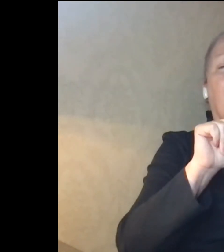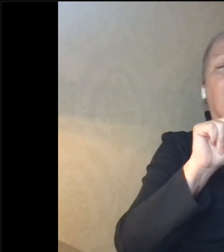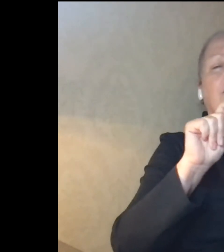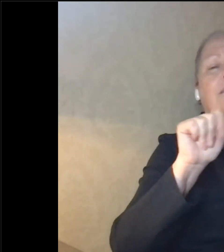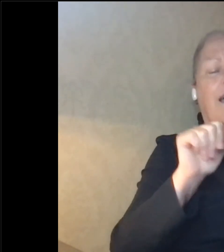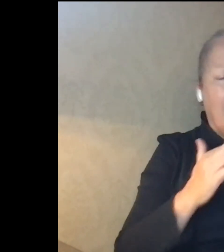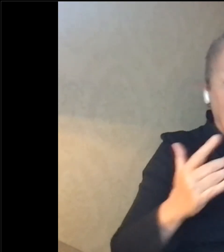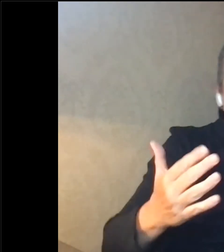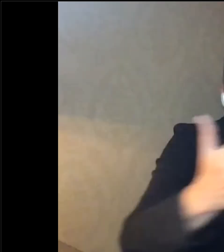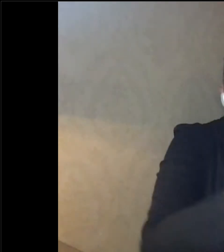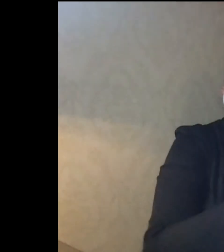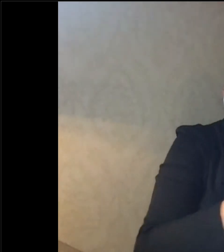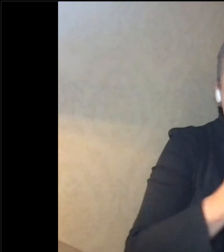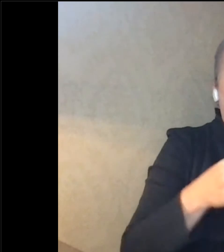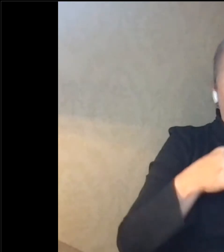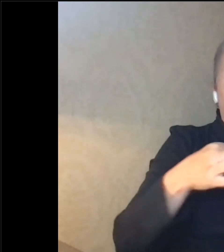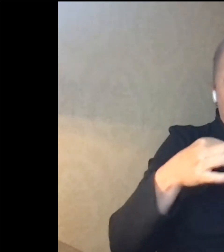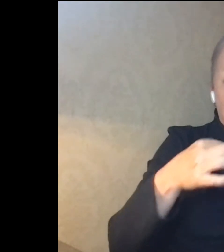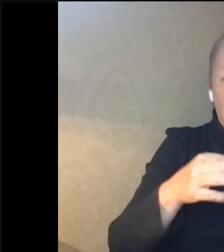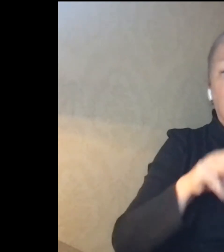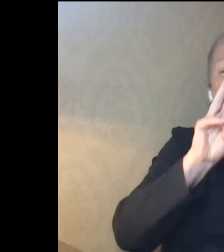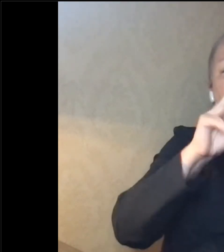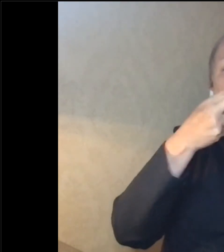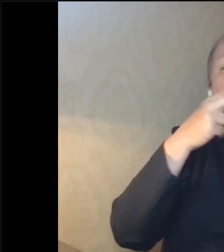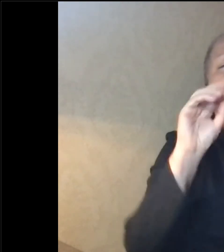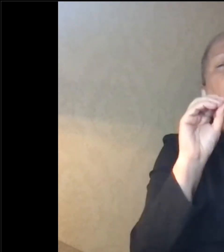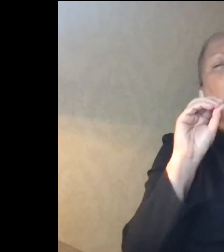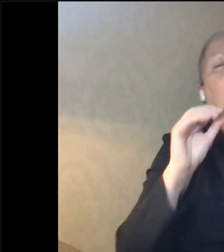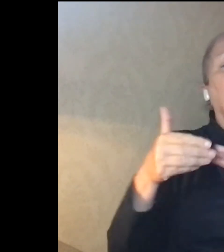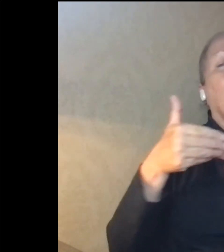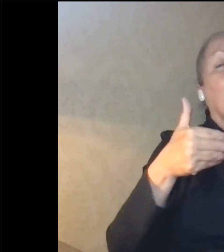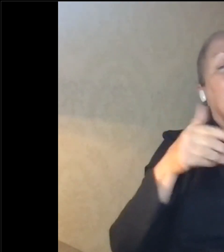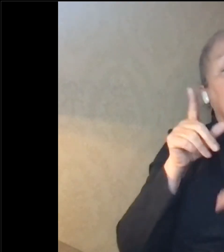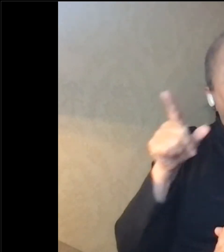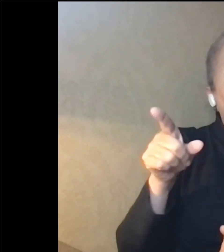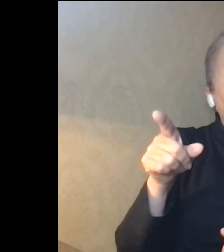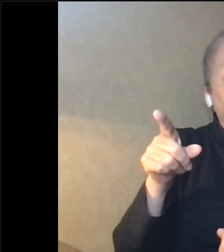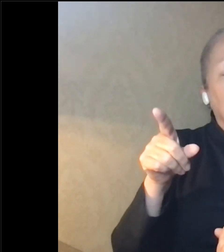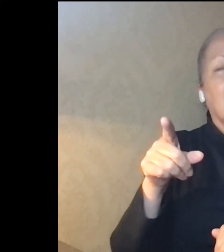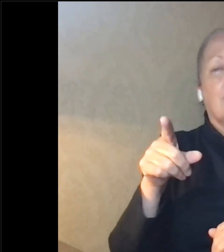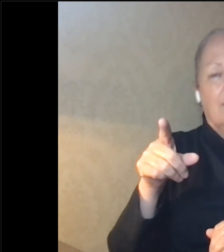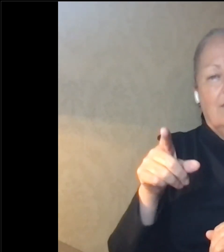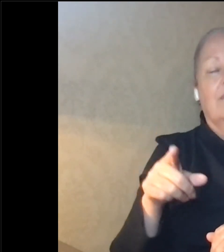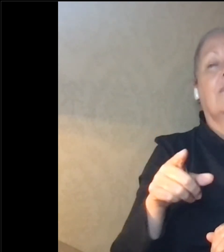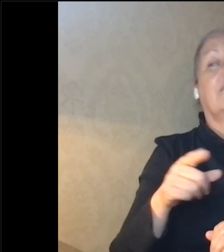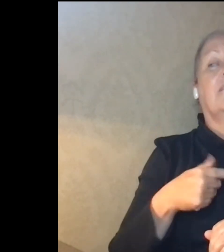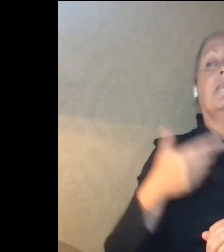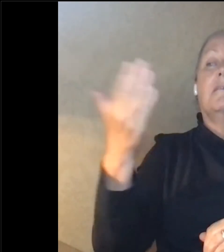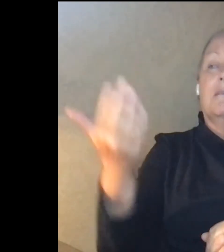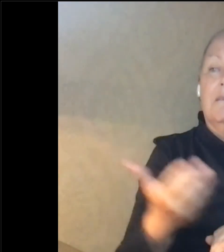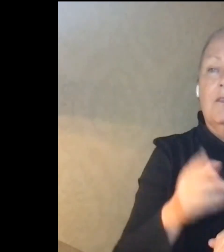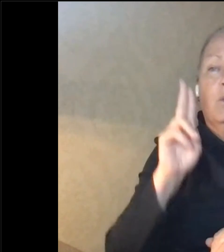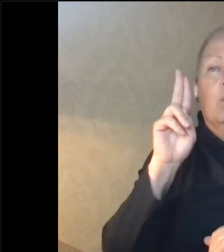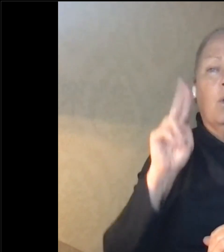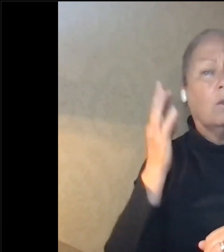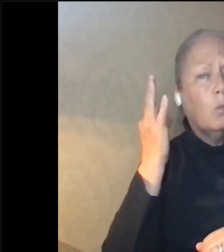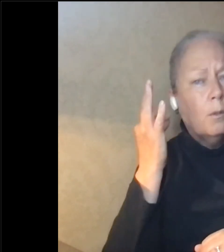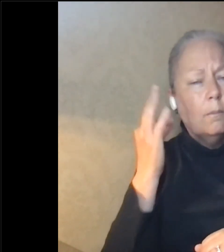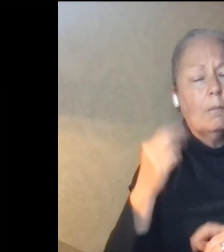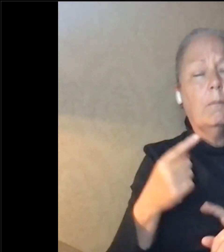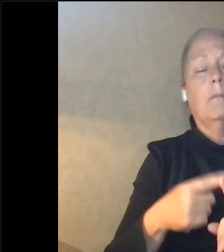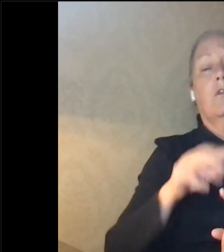this regard. So I am inviting our WHO, UN Women, and other